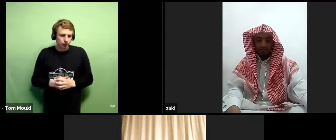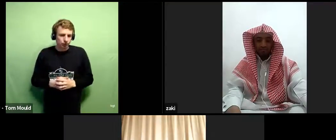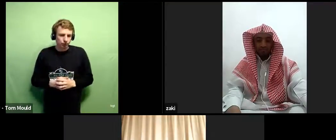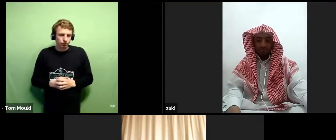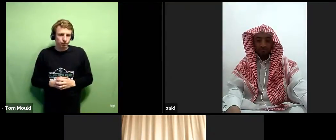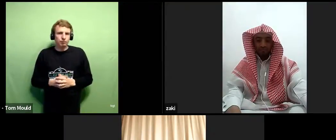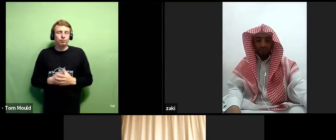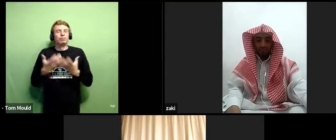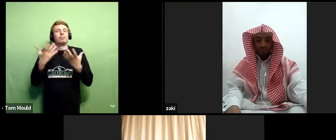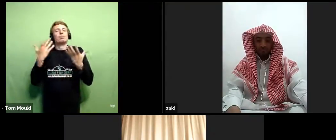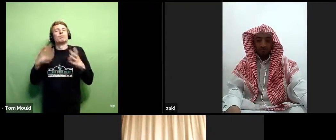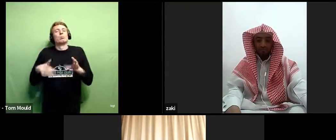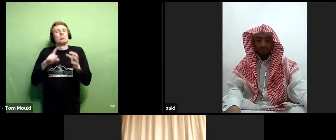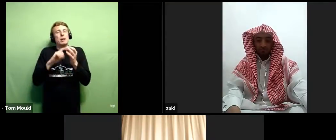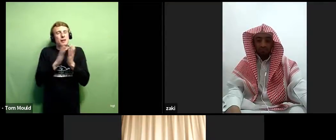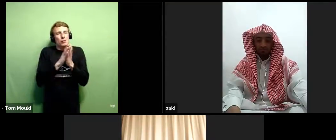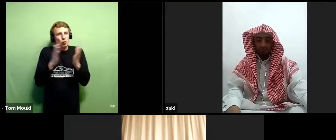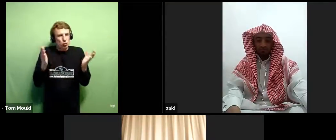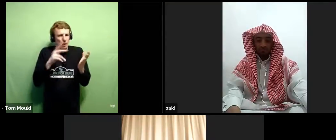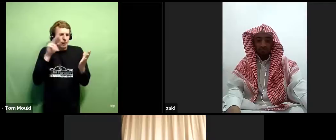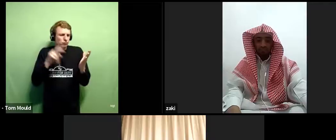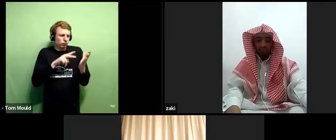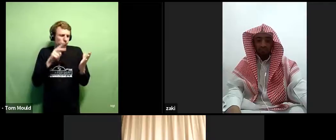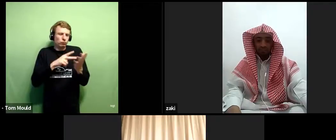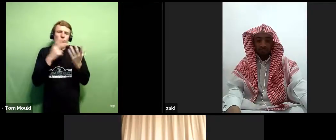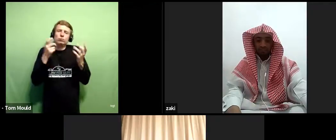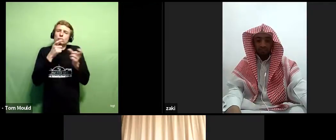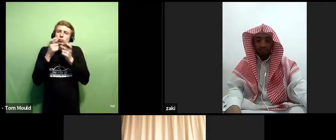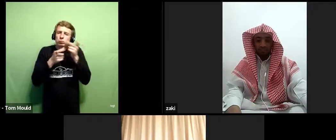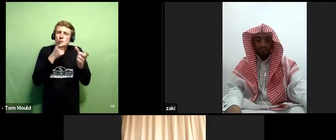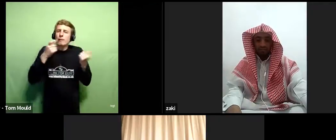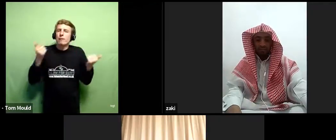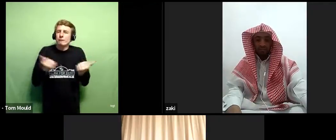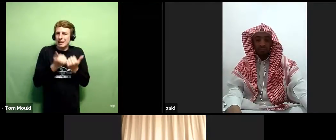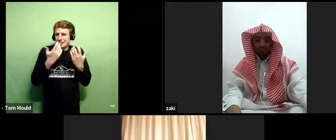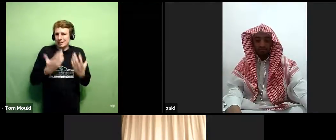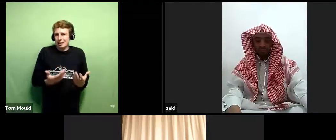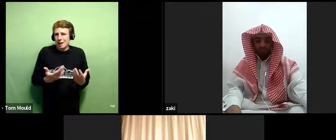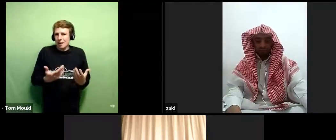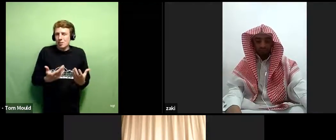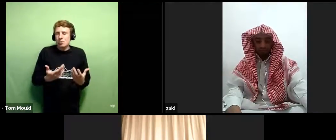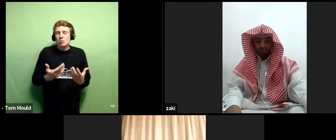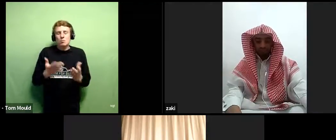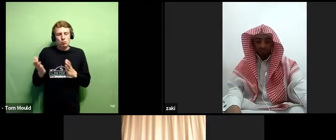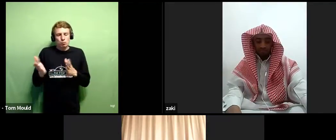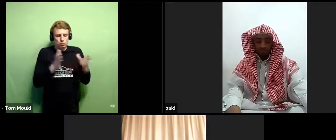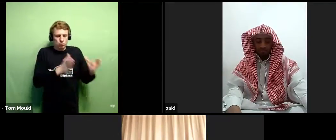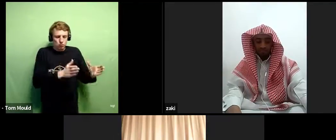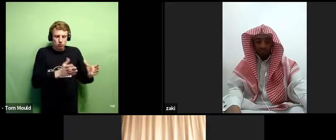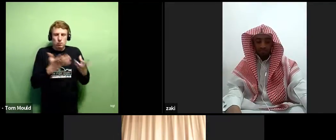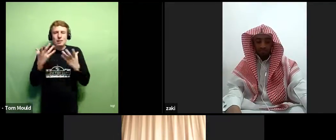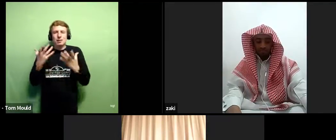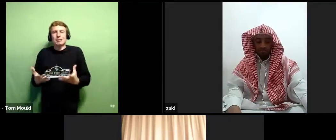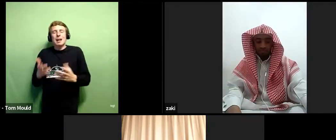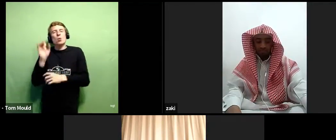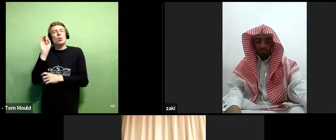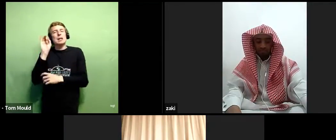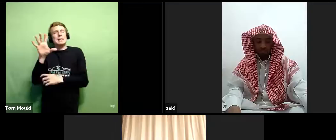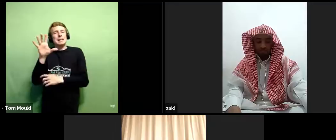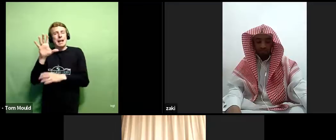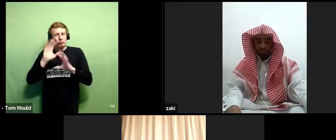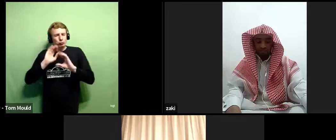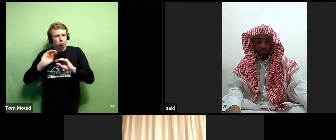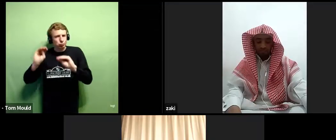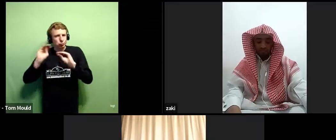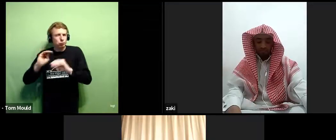the Quranic recitation, and now we shall take the portion of the session that is our Islamic lesson. And